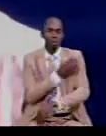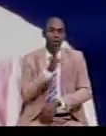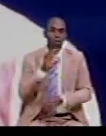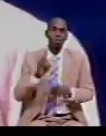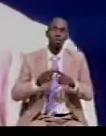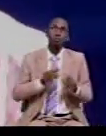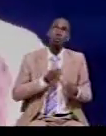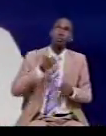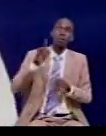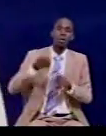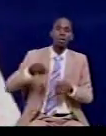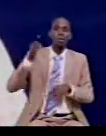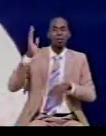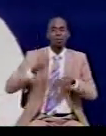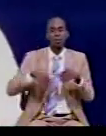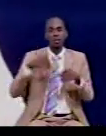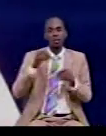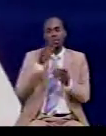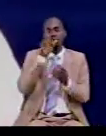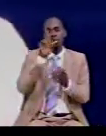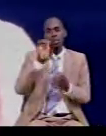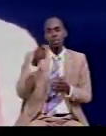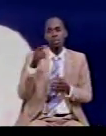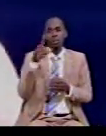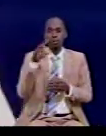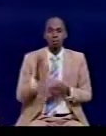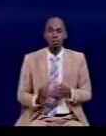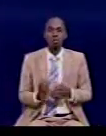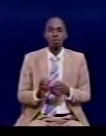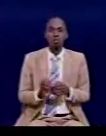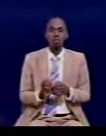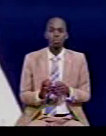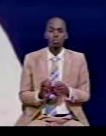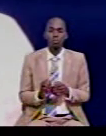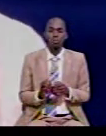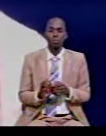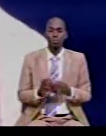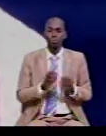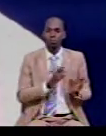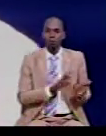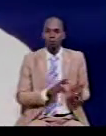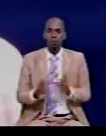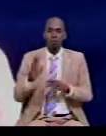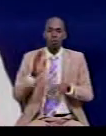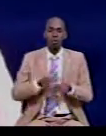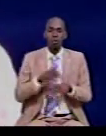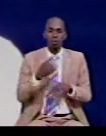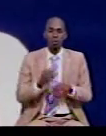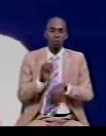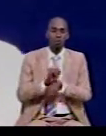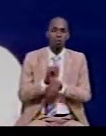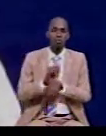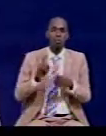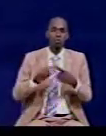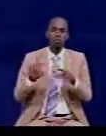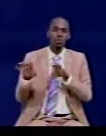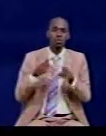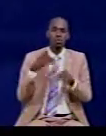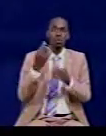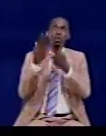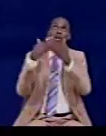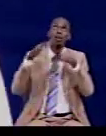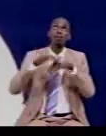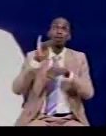indescribable passion, ready on the mission to fulfill the heavenly vision. The vision is yet for